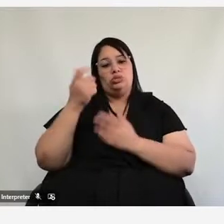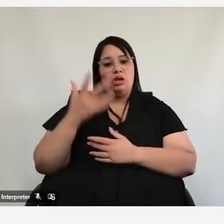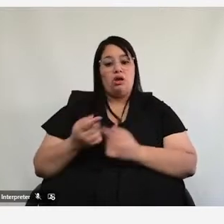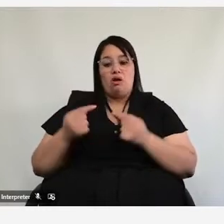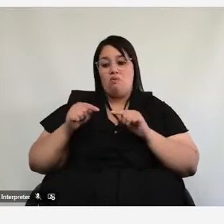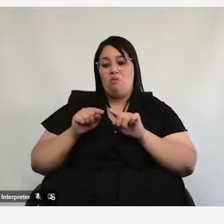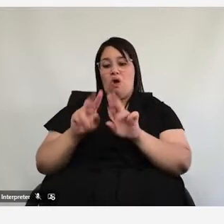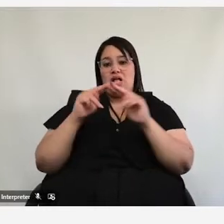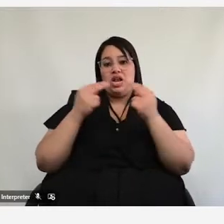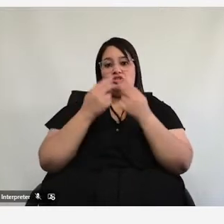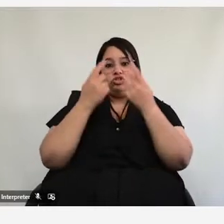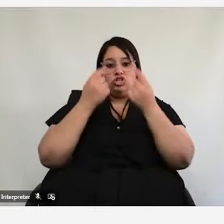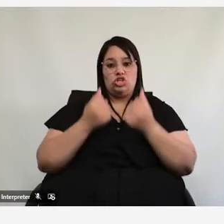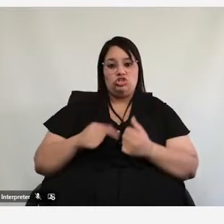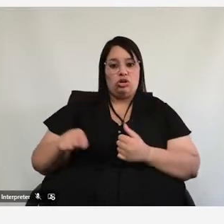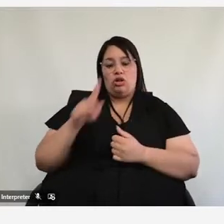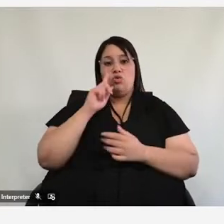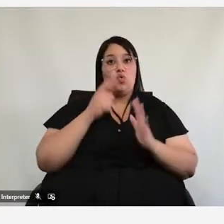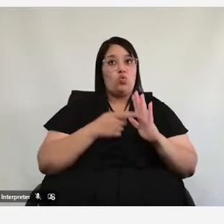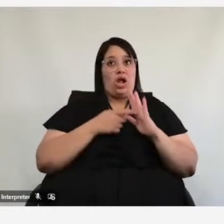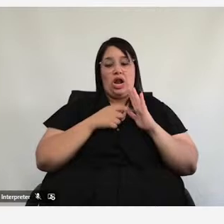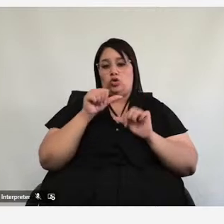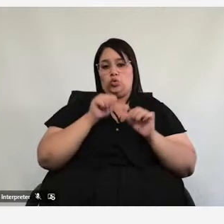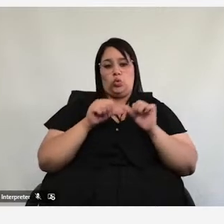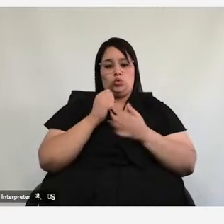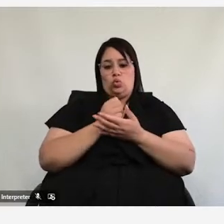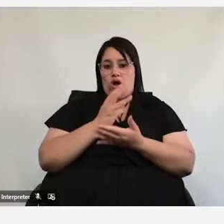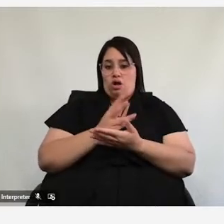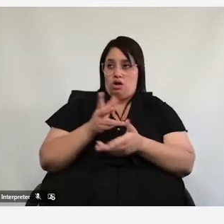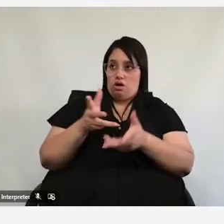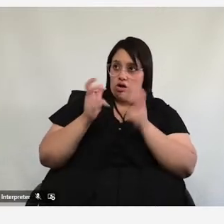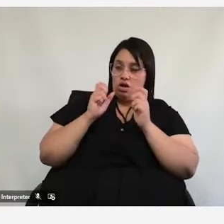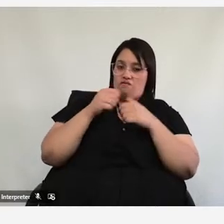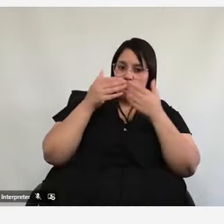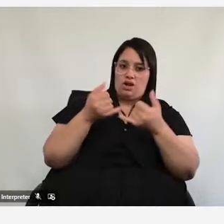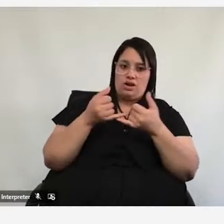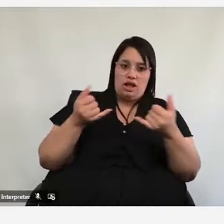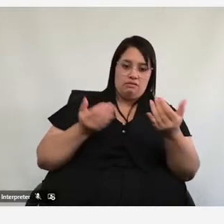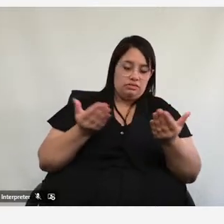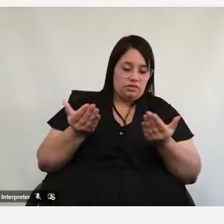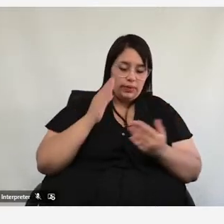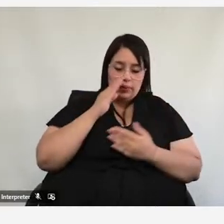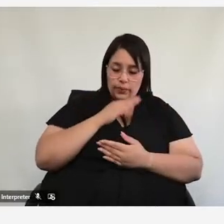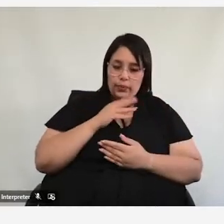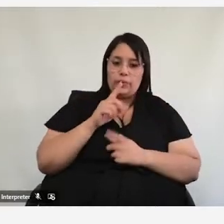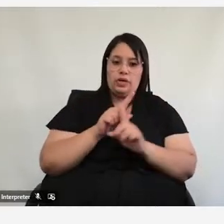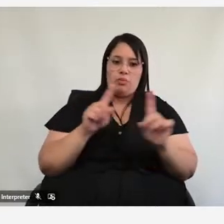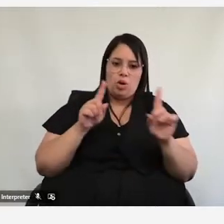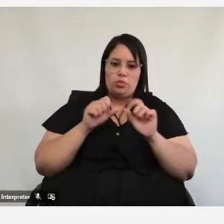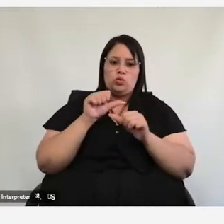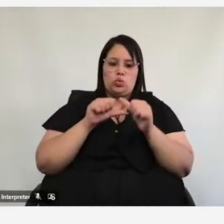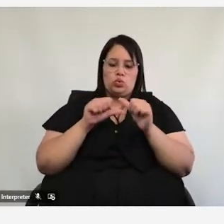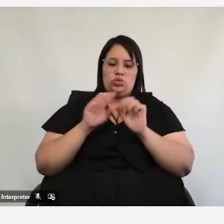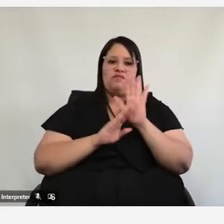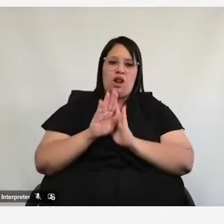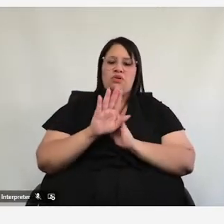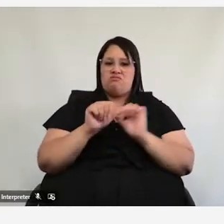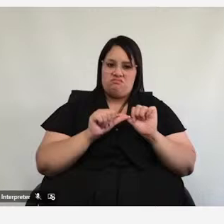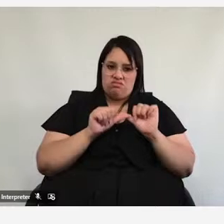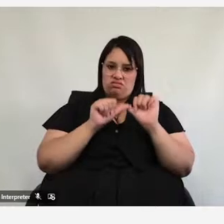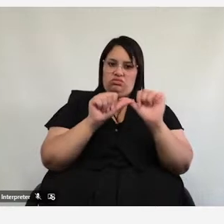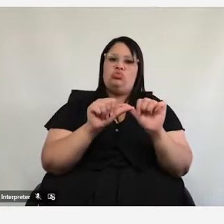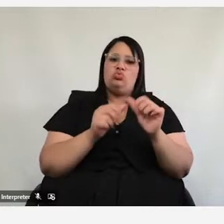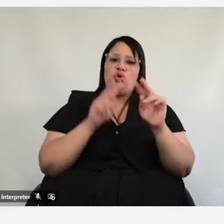Treasury still does not recognize social workers as frontline services, the Department of Social Development continues